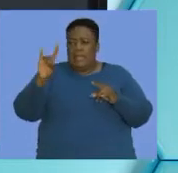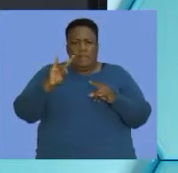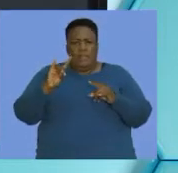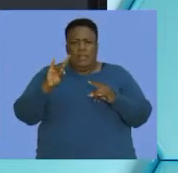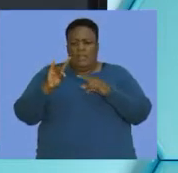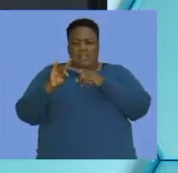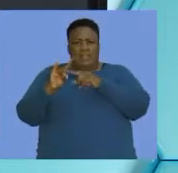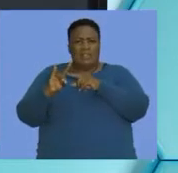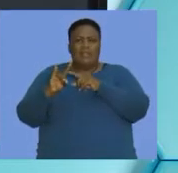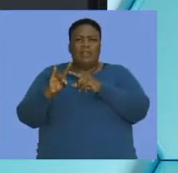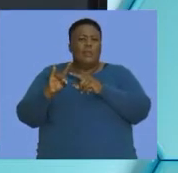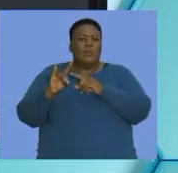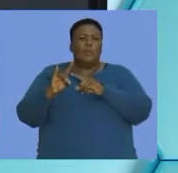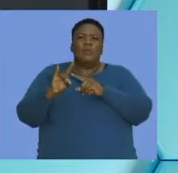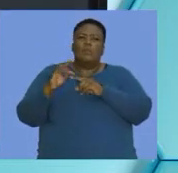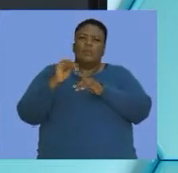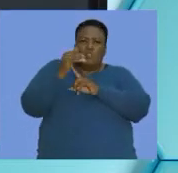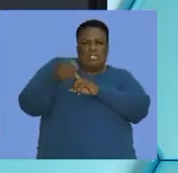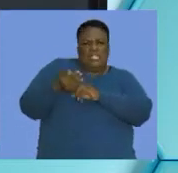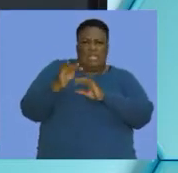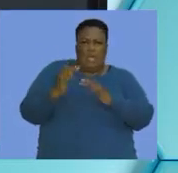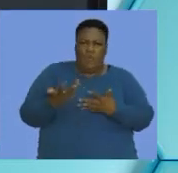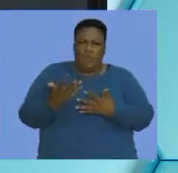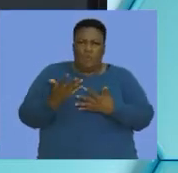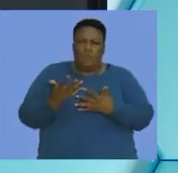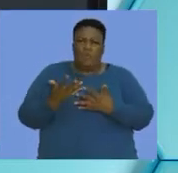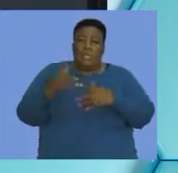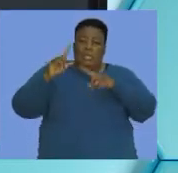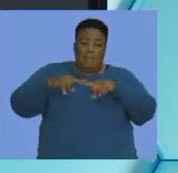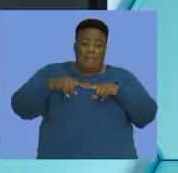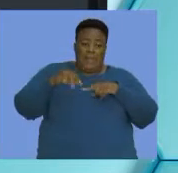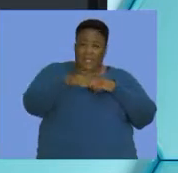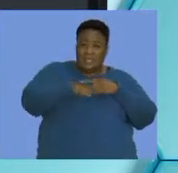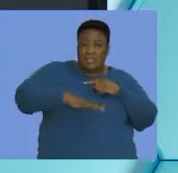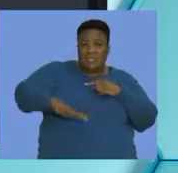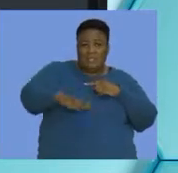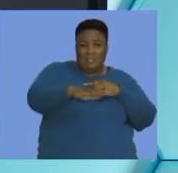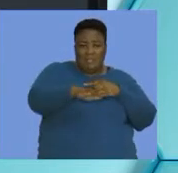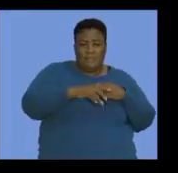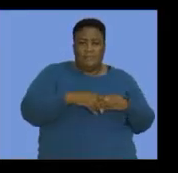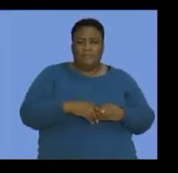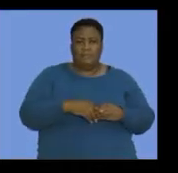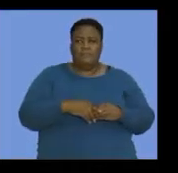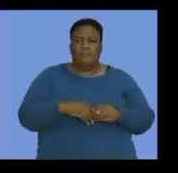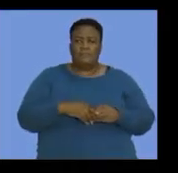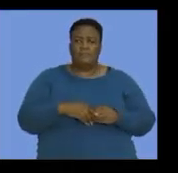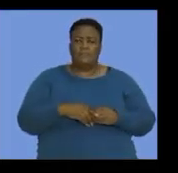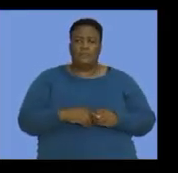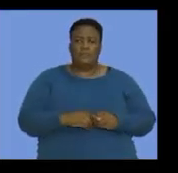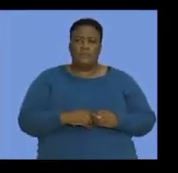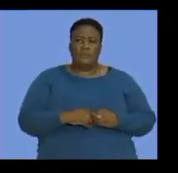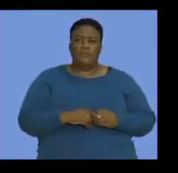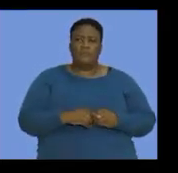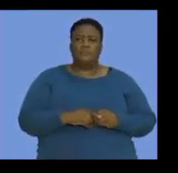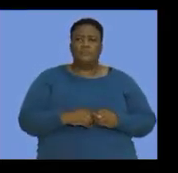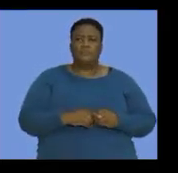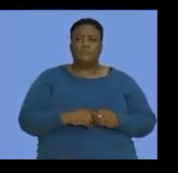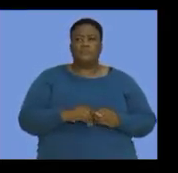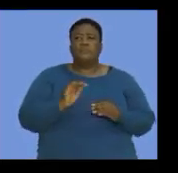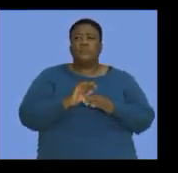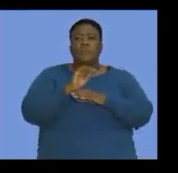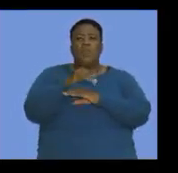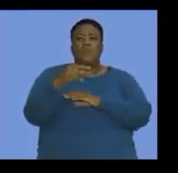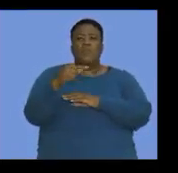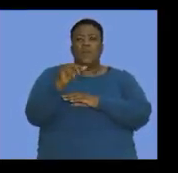in these monocultured land spaces? Okay, overgrazing as a mechanism